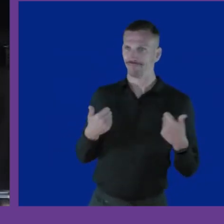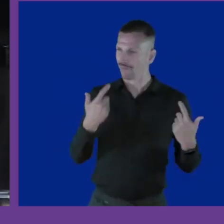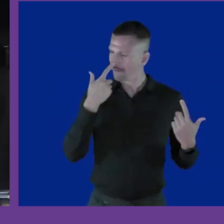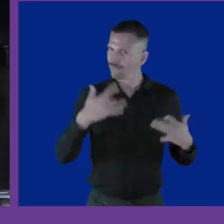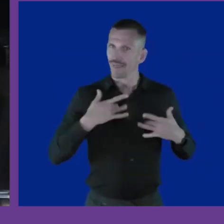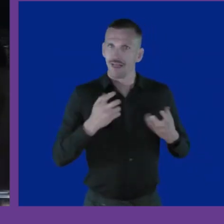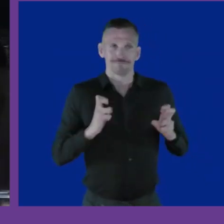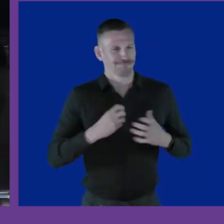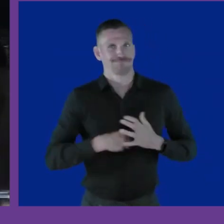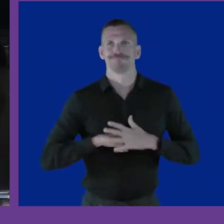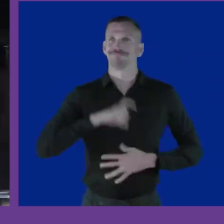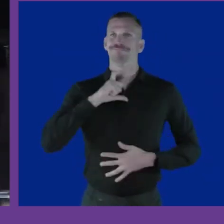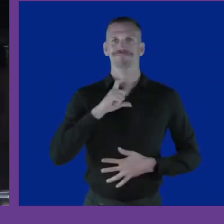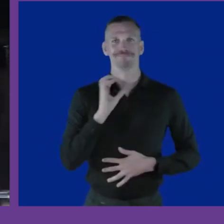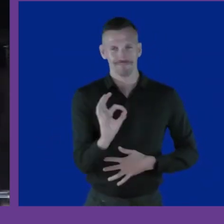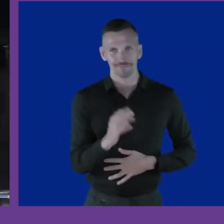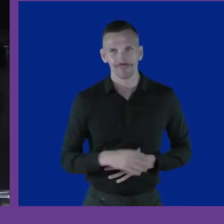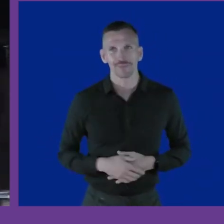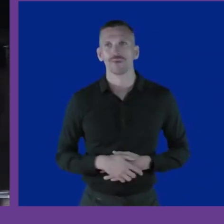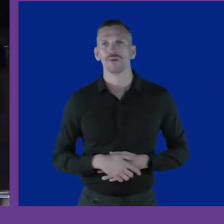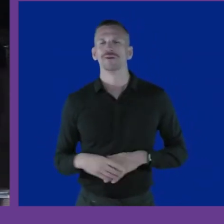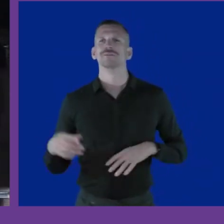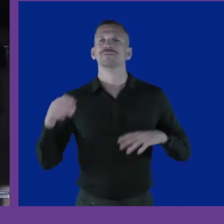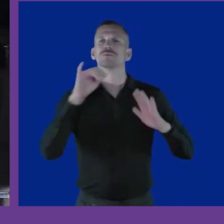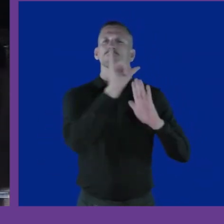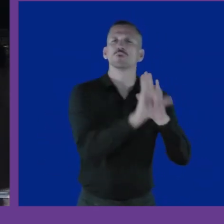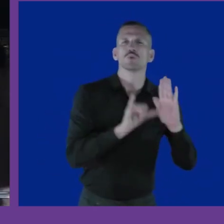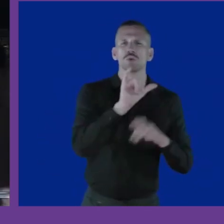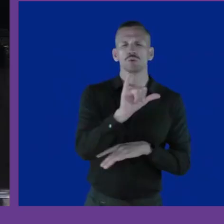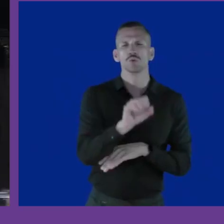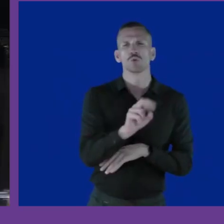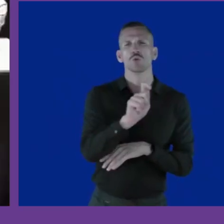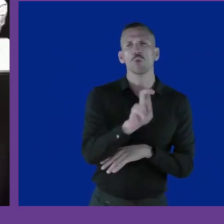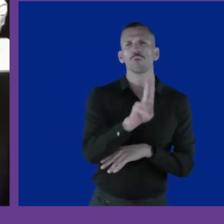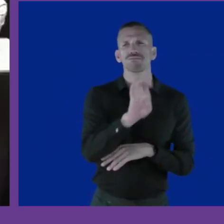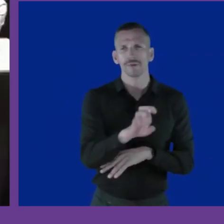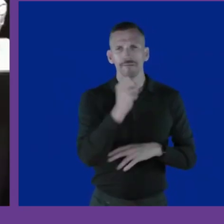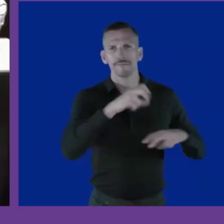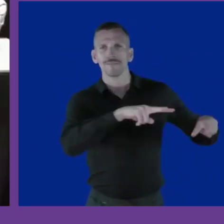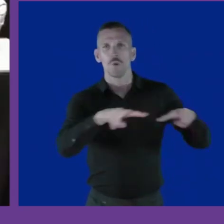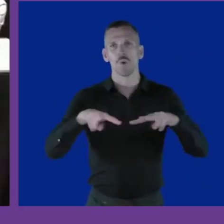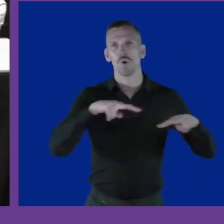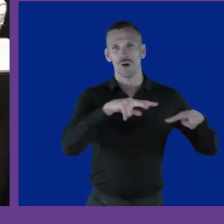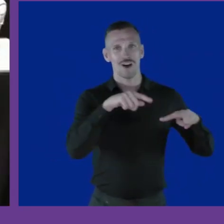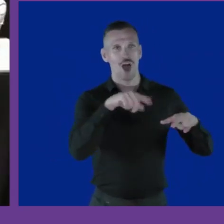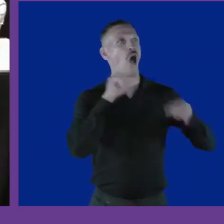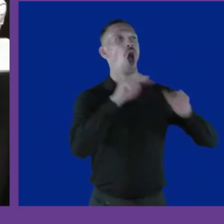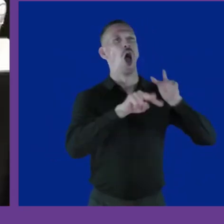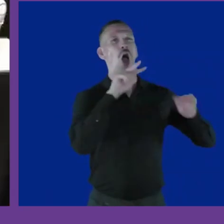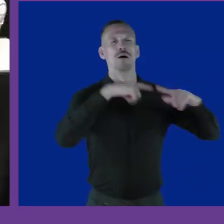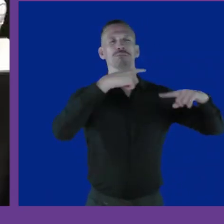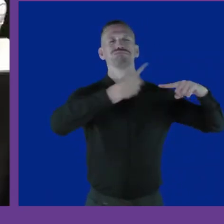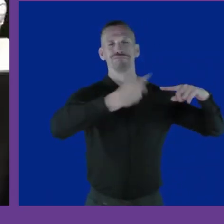YouTube. You can see people reacting live. So this is something like that right now. Thank you. Thank you very much for sharing this direct